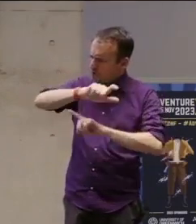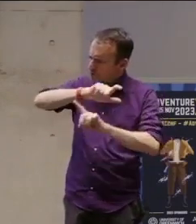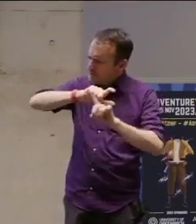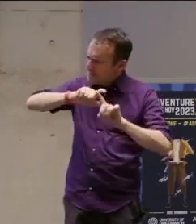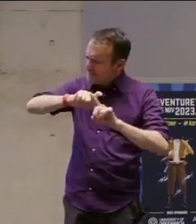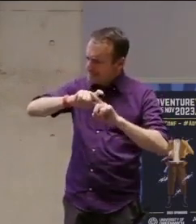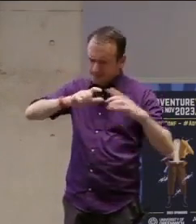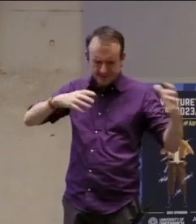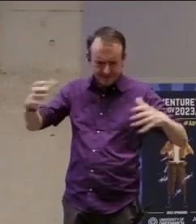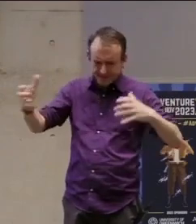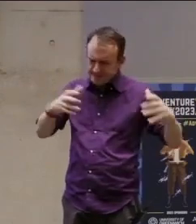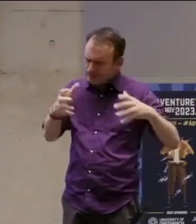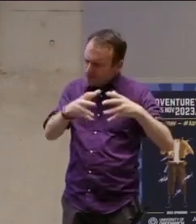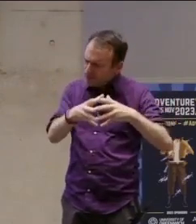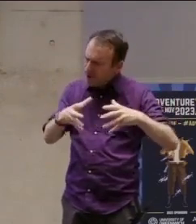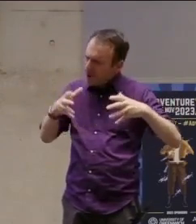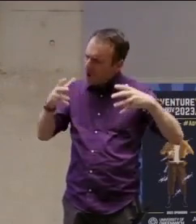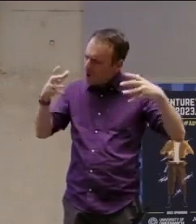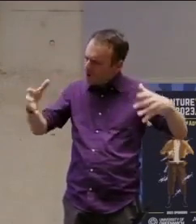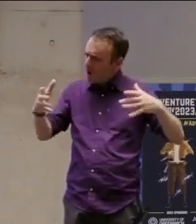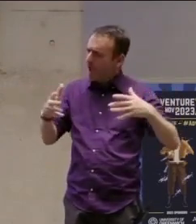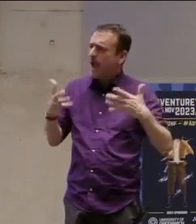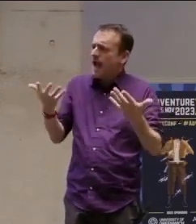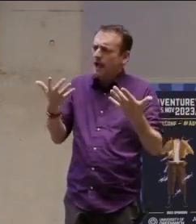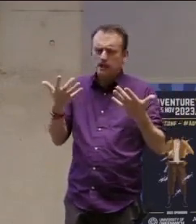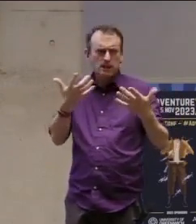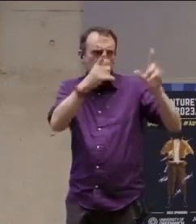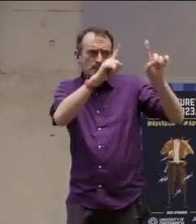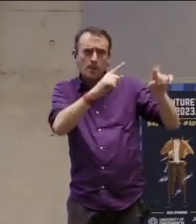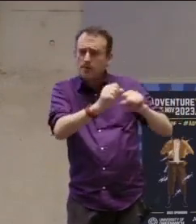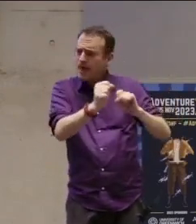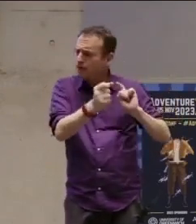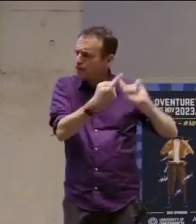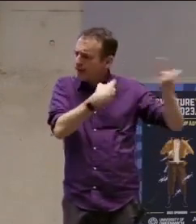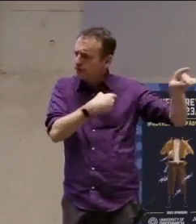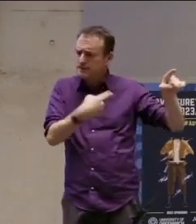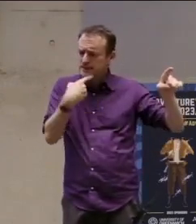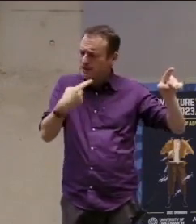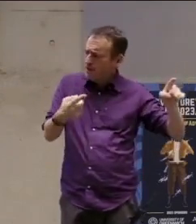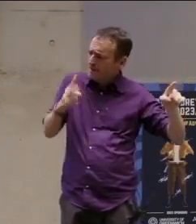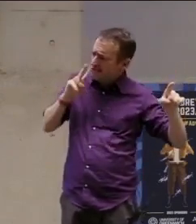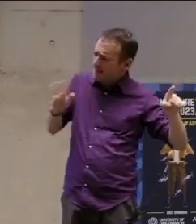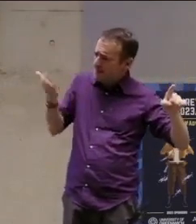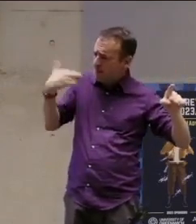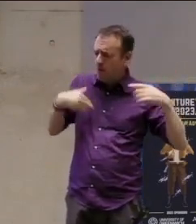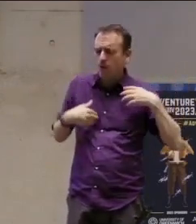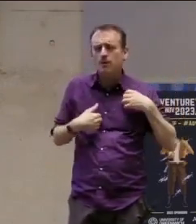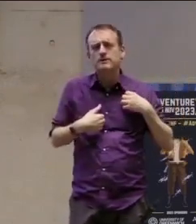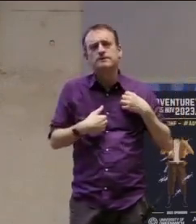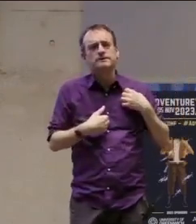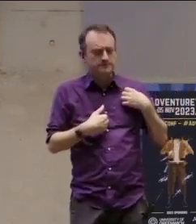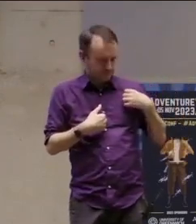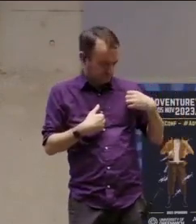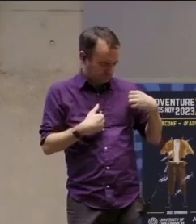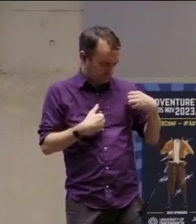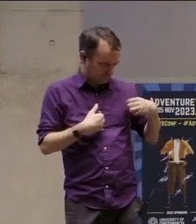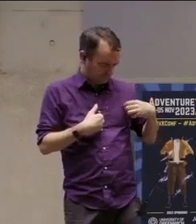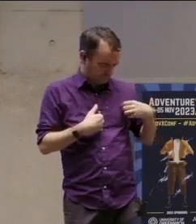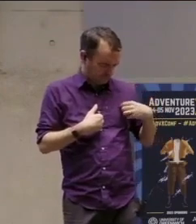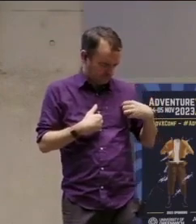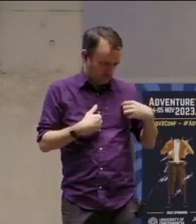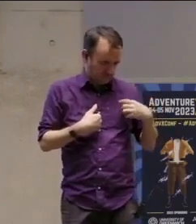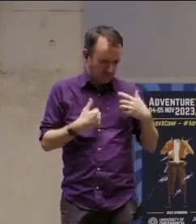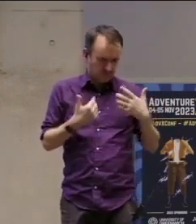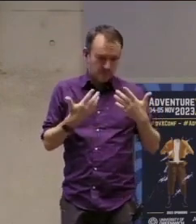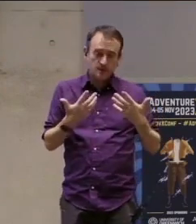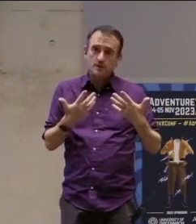you got? Like, were there a lot of people saying, "Oh, I haven't seen this before," or yeah? Yeah, it was a lot of, I haven't seen, it looks really cool, I